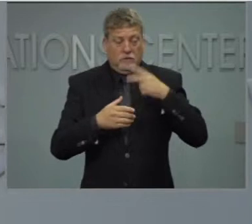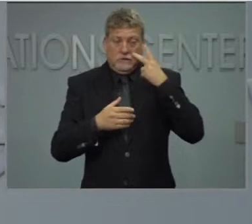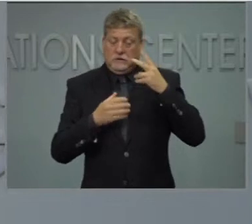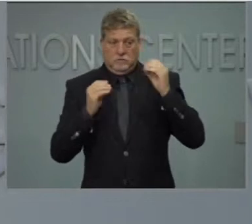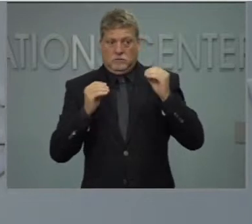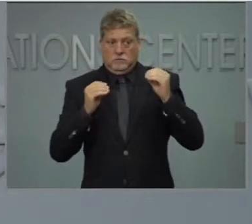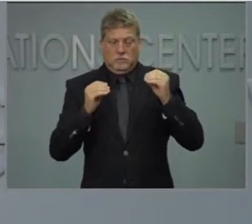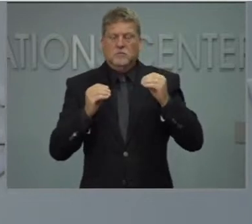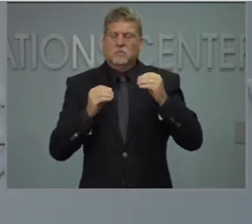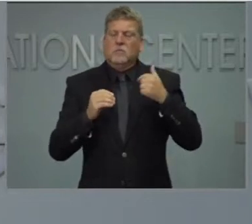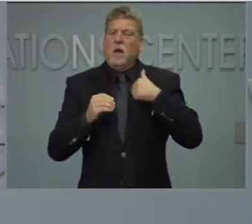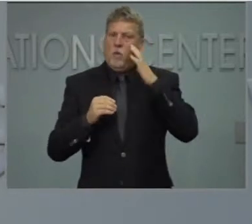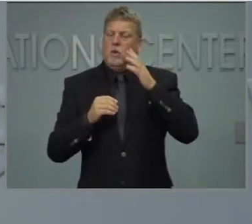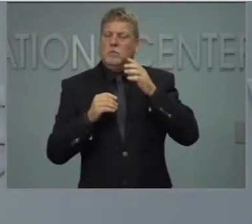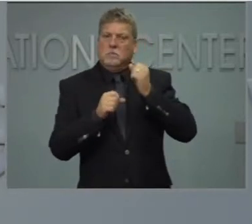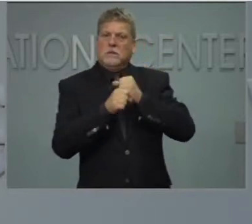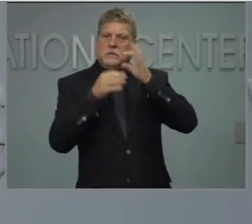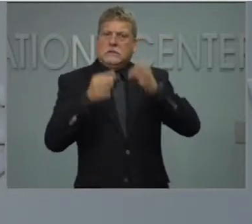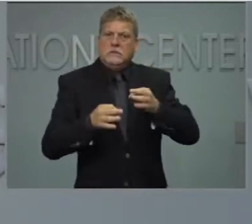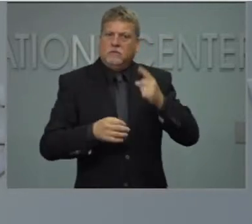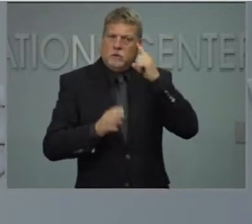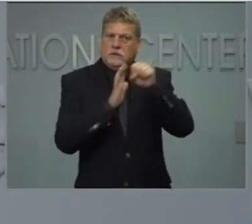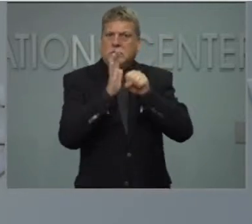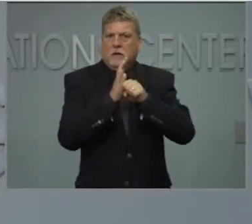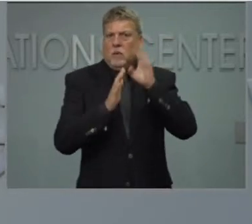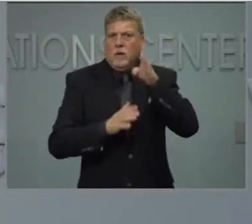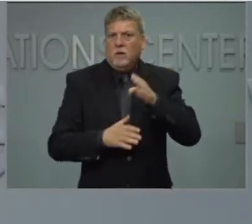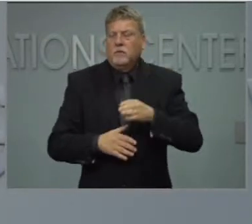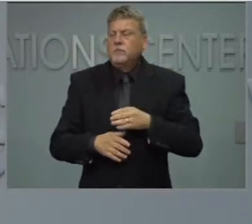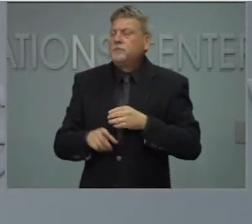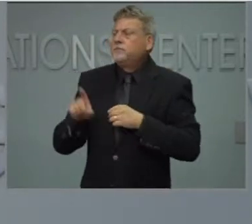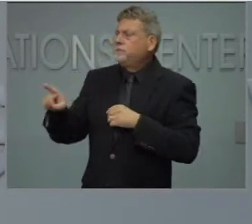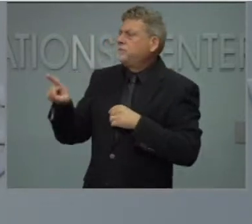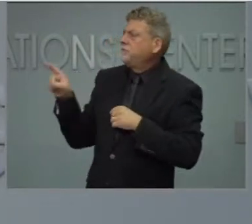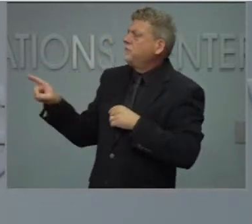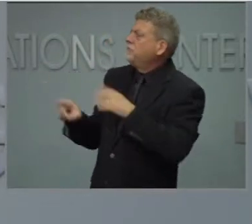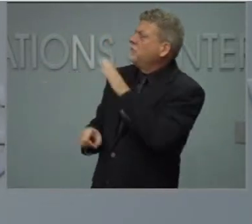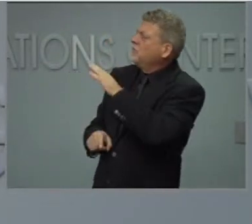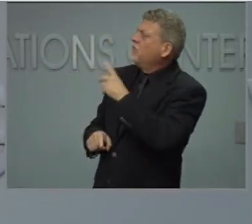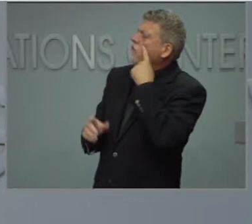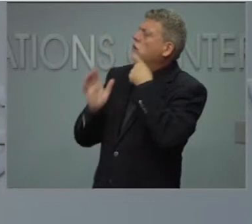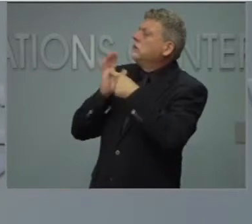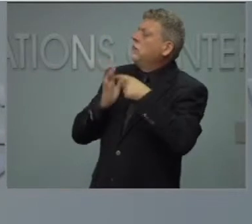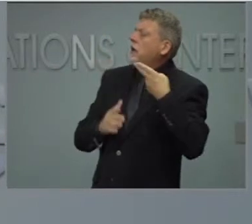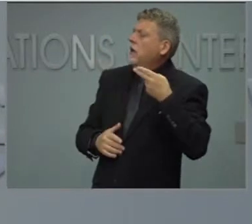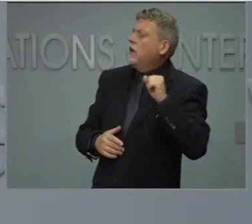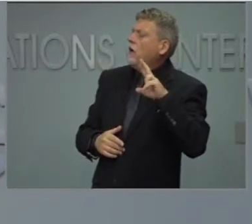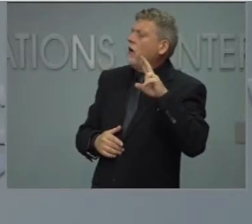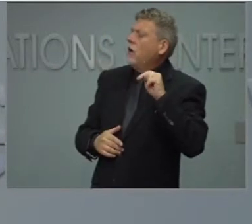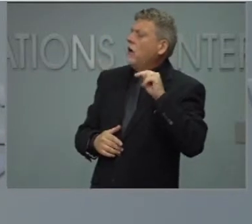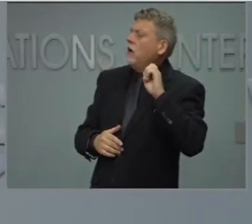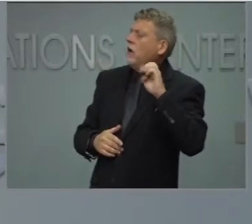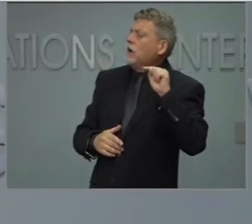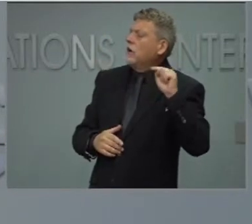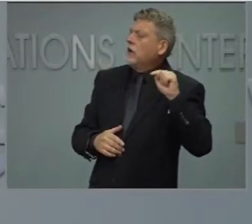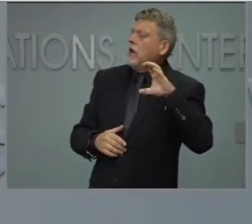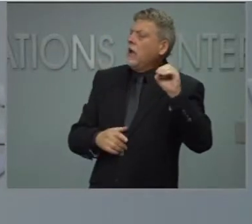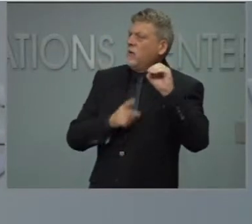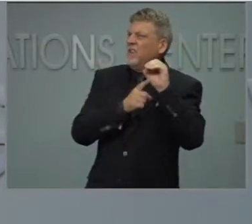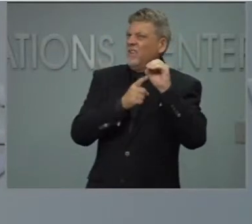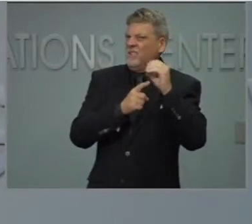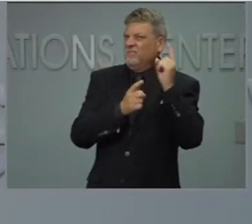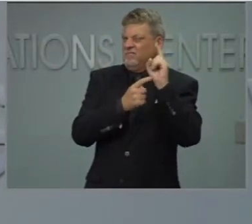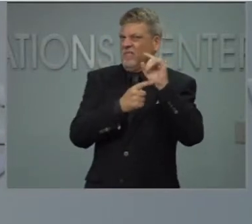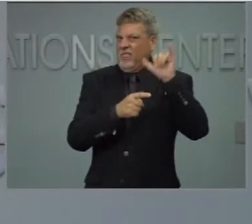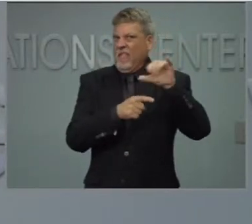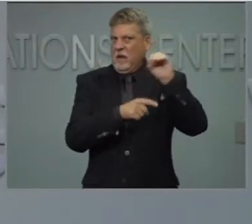going to use Harnett County as an example in our area. They still have masks voluntary. If there is a widespread outbreak in the